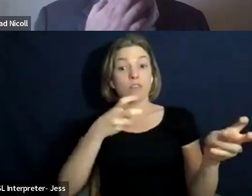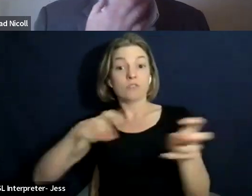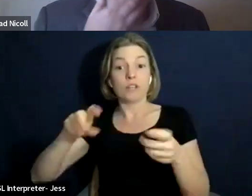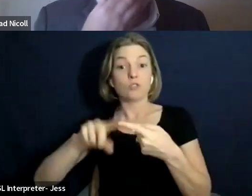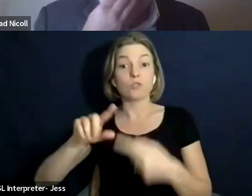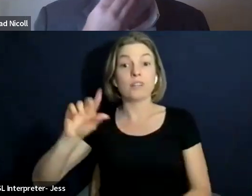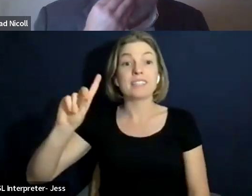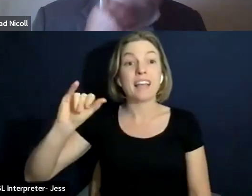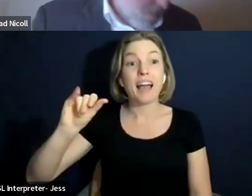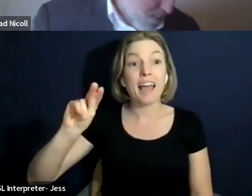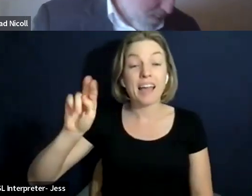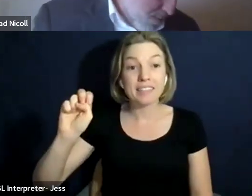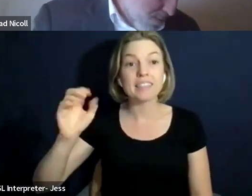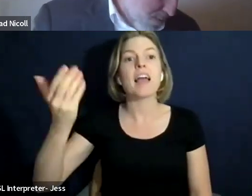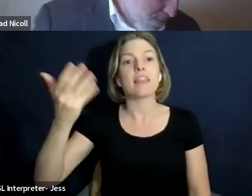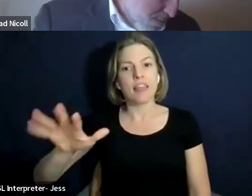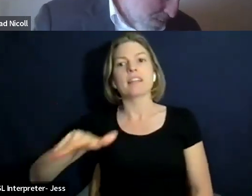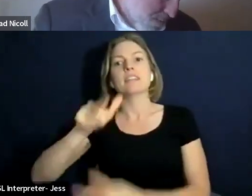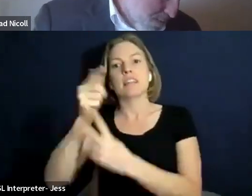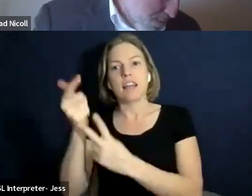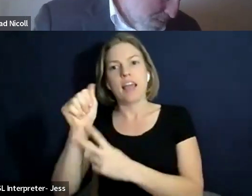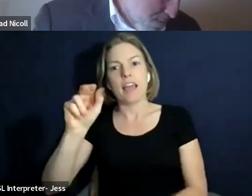to Diane and then Anne.